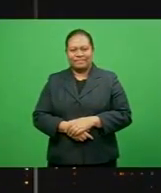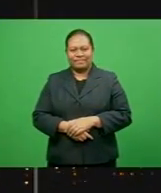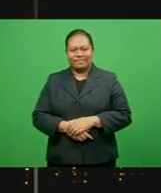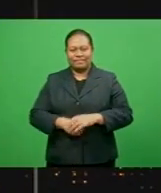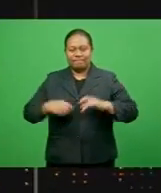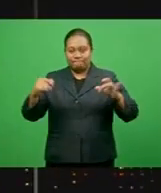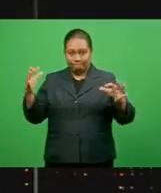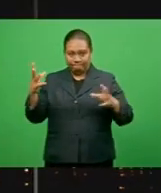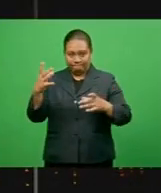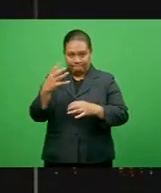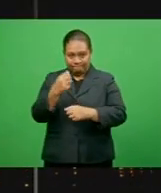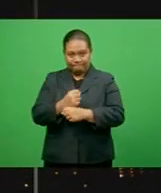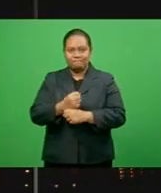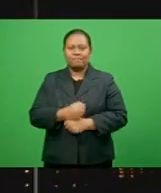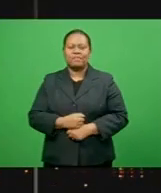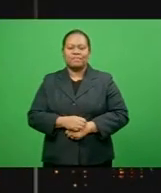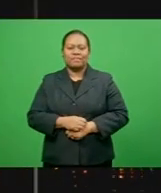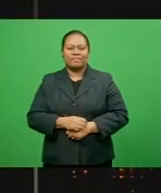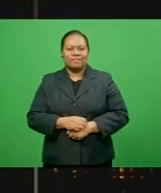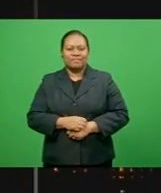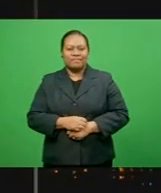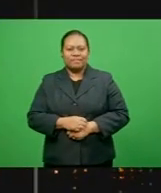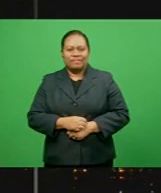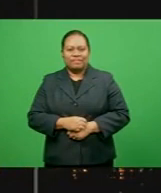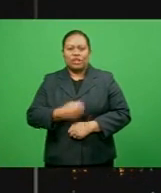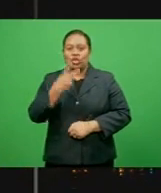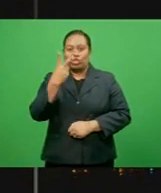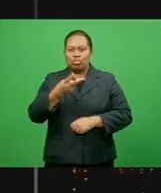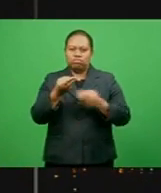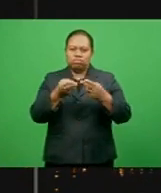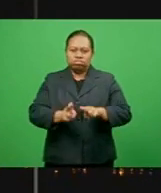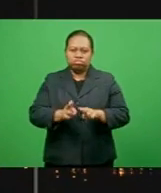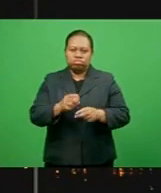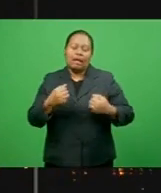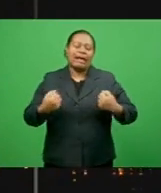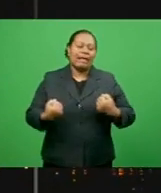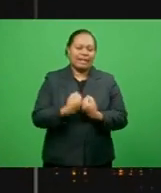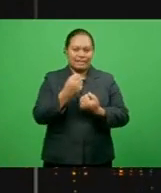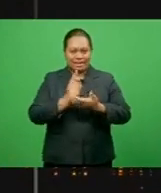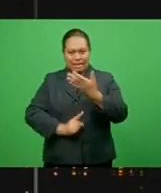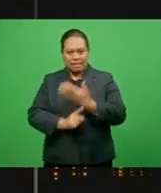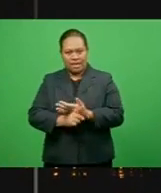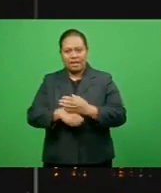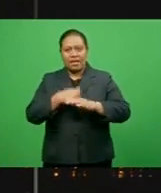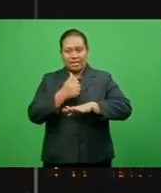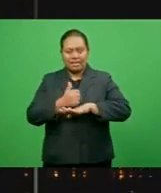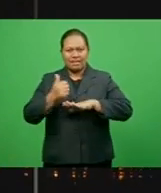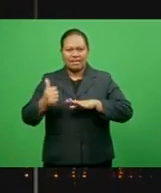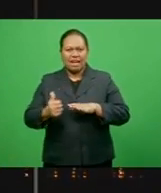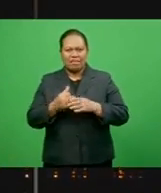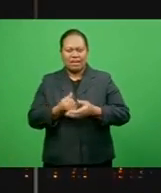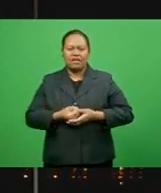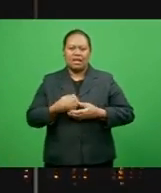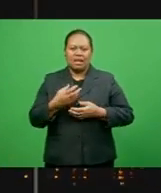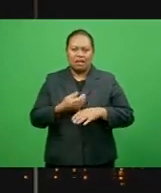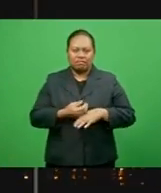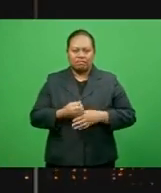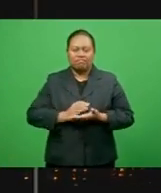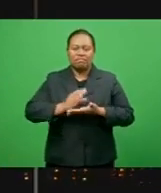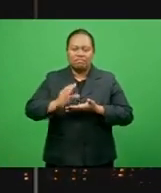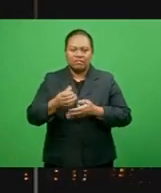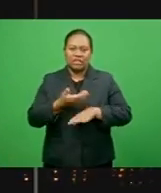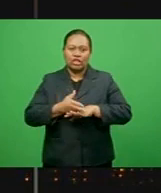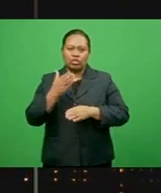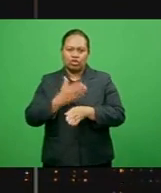And recapping the main stories, for tonight, 2 dead following horrific road accident. Government to subsidise new jobs and